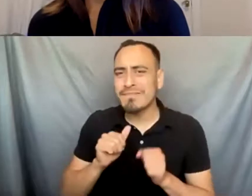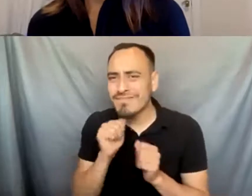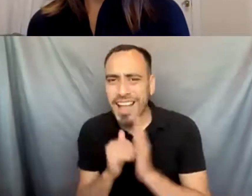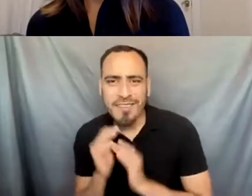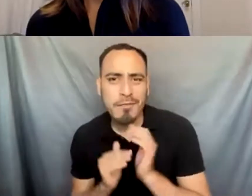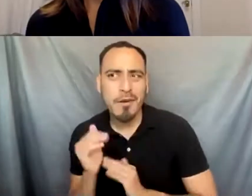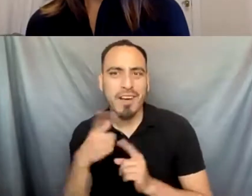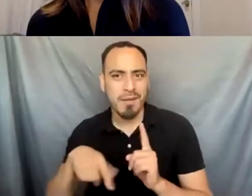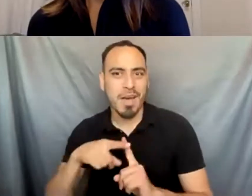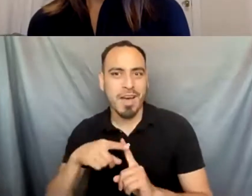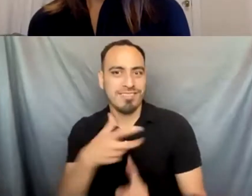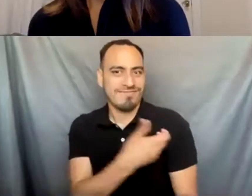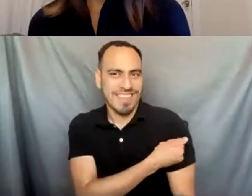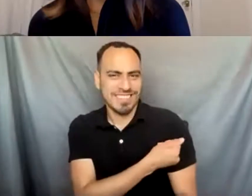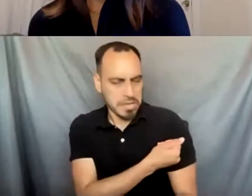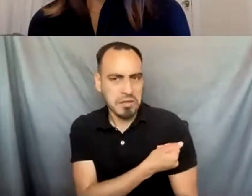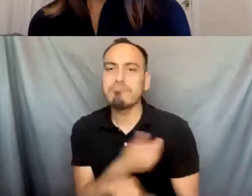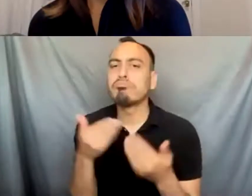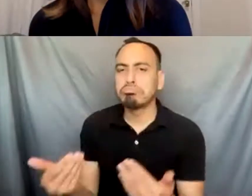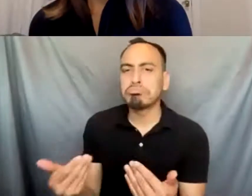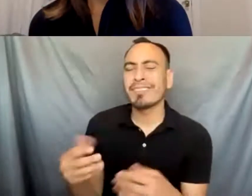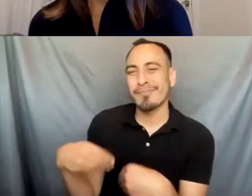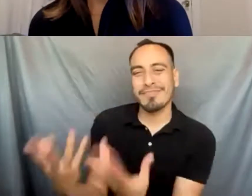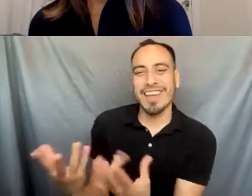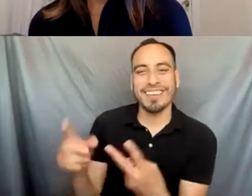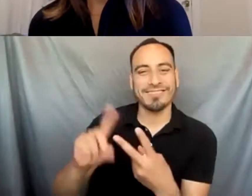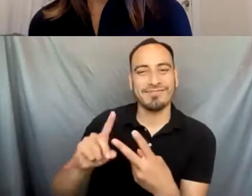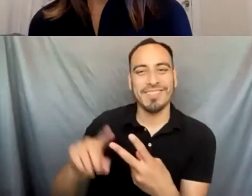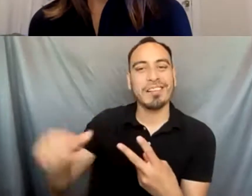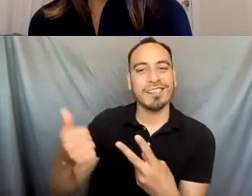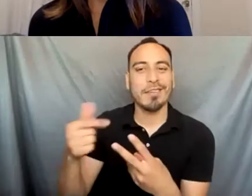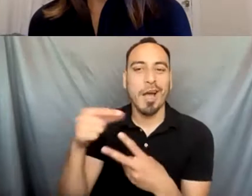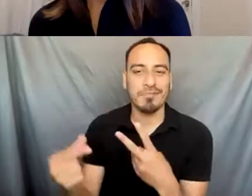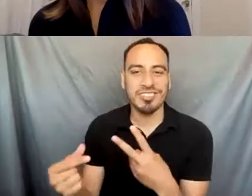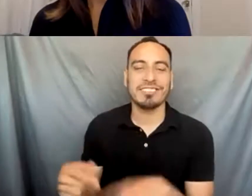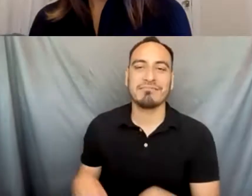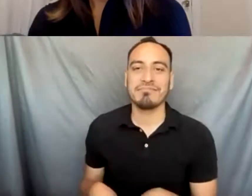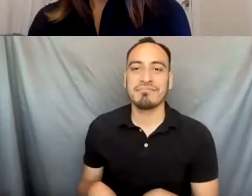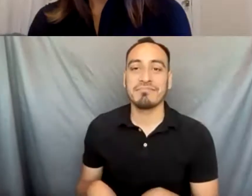for them. So we're taking both, and we'll continue to do so for the near future.